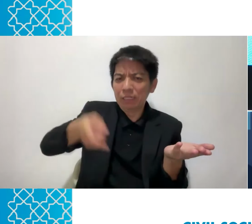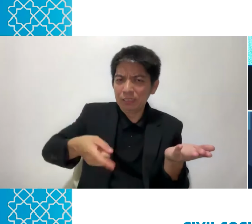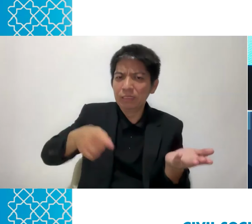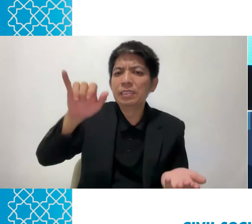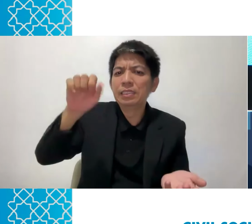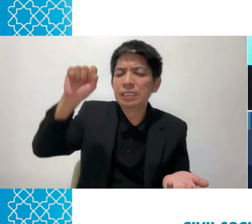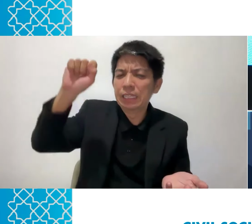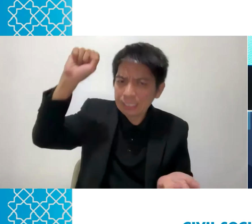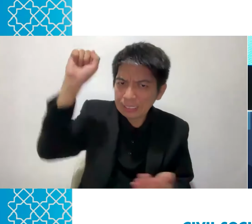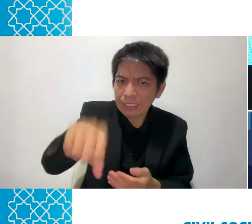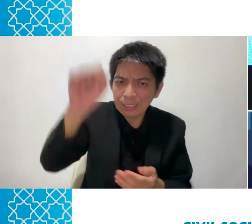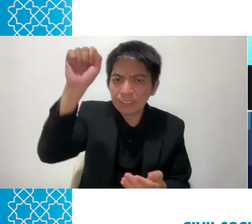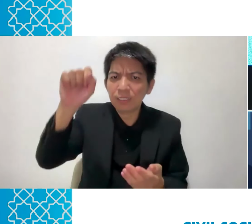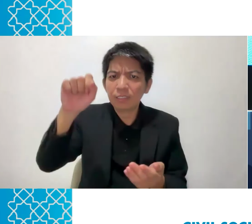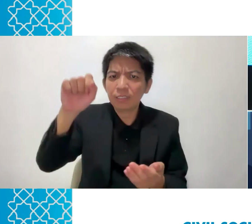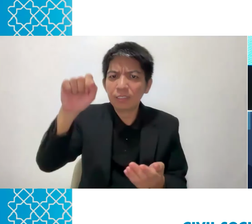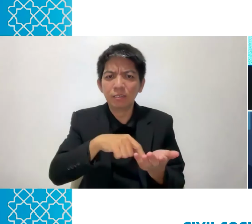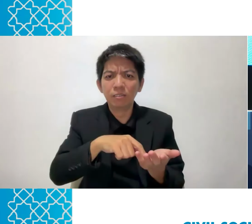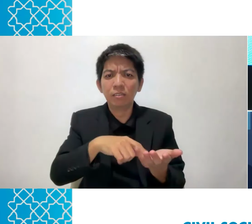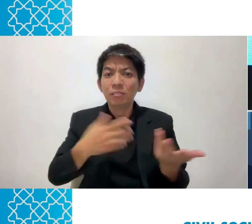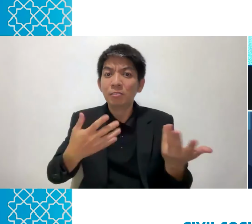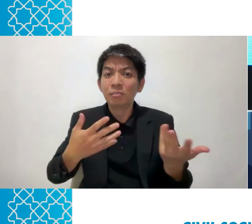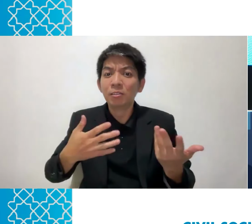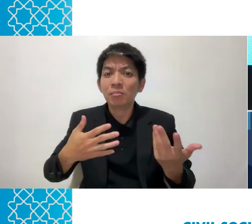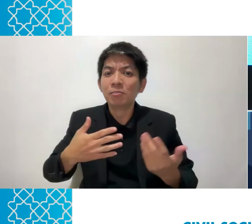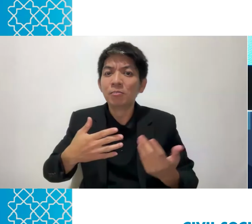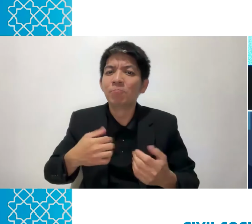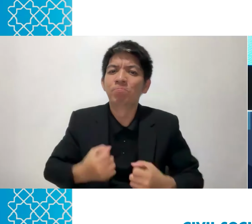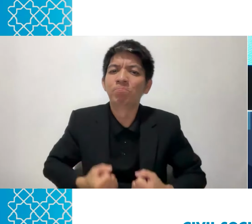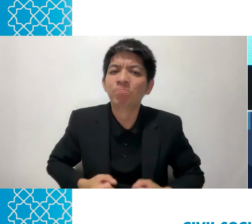we have reduced 12% accidents, which means that,